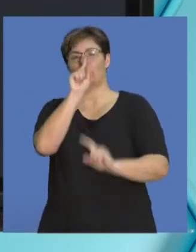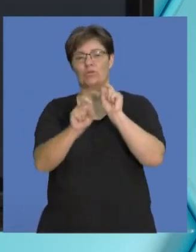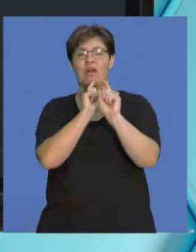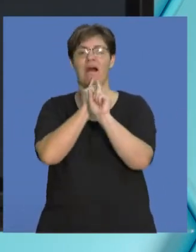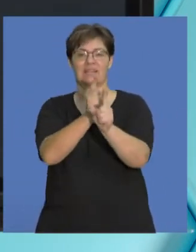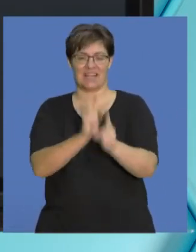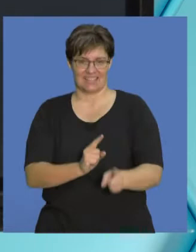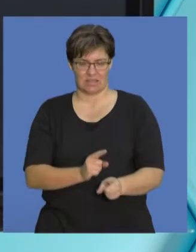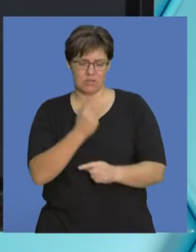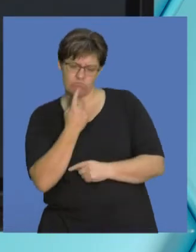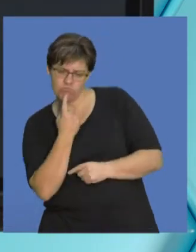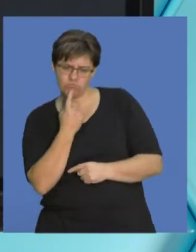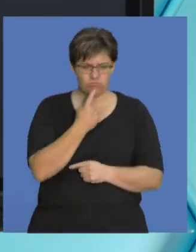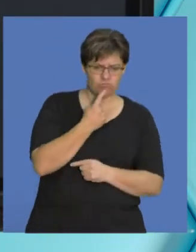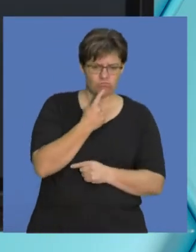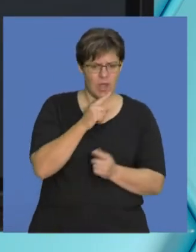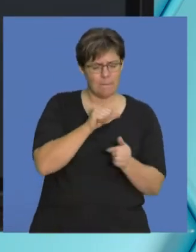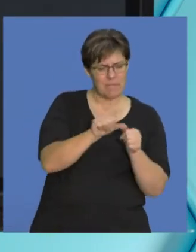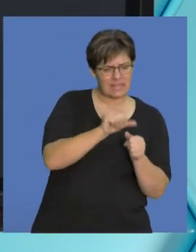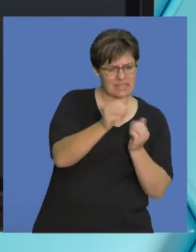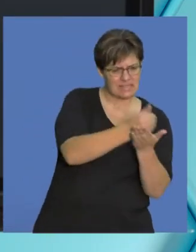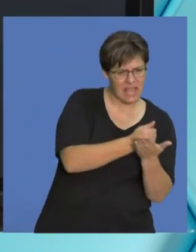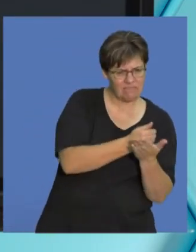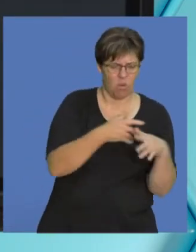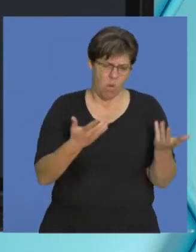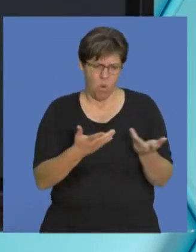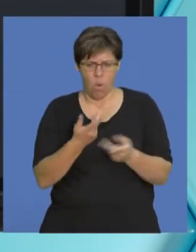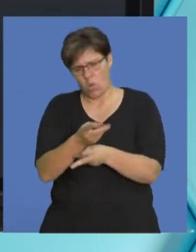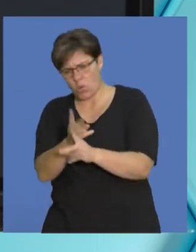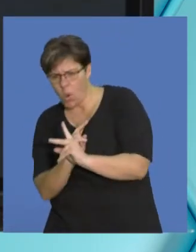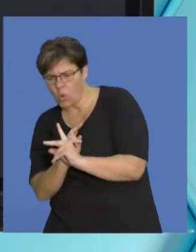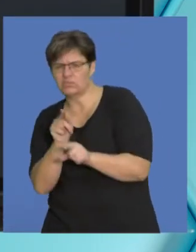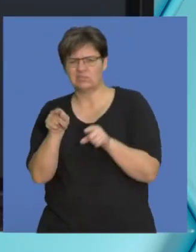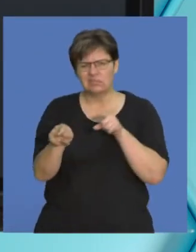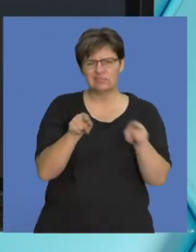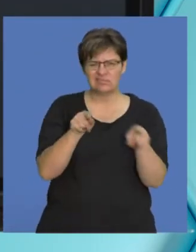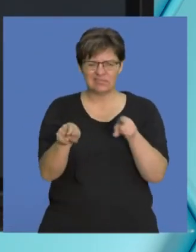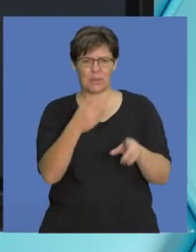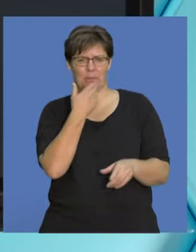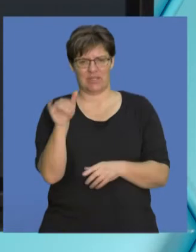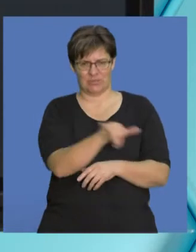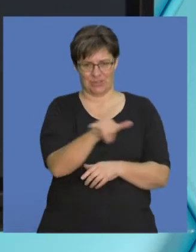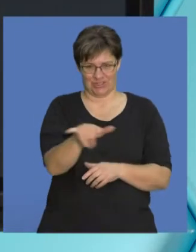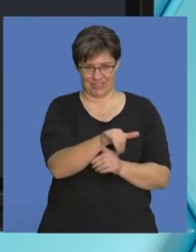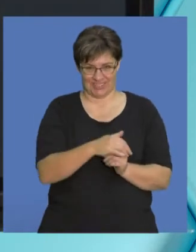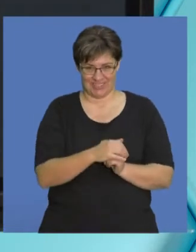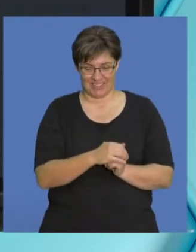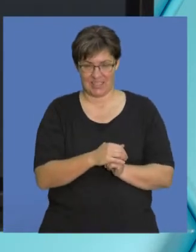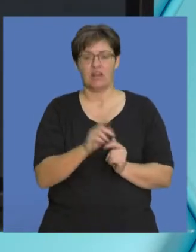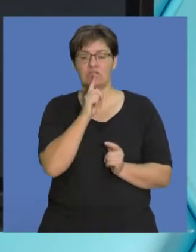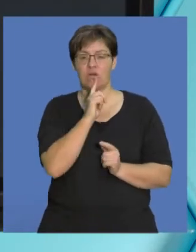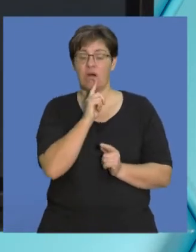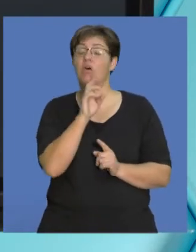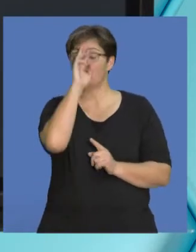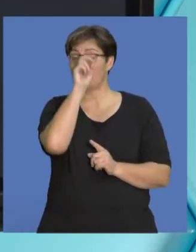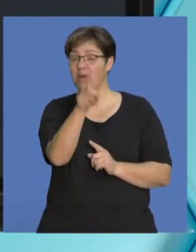is better. Is it better to save? Is it better maybe at times to take a loan? You know, those things that we're going to talk about. But just a disclaimer,